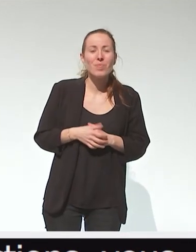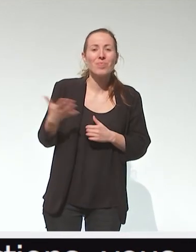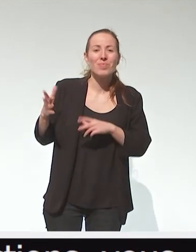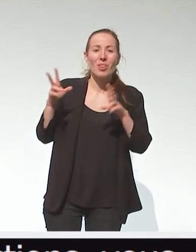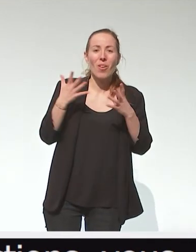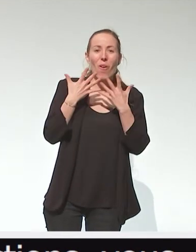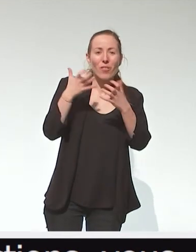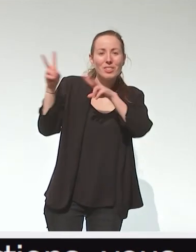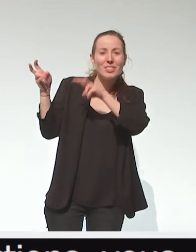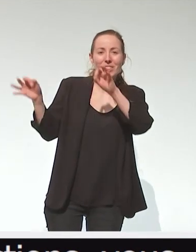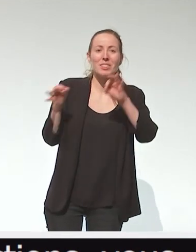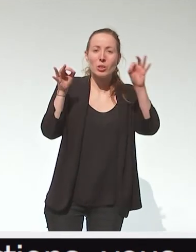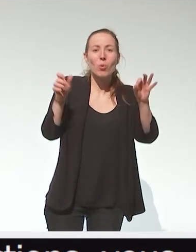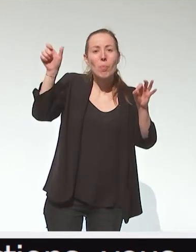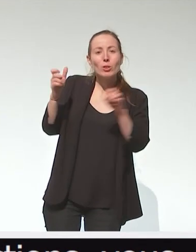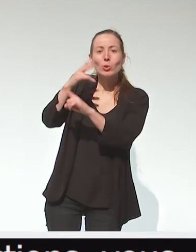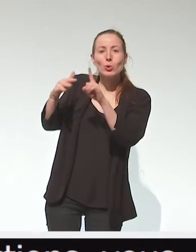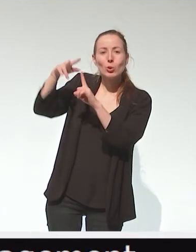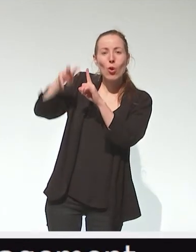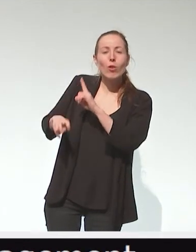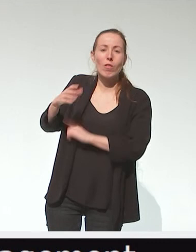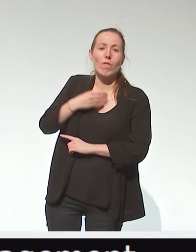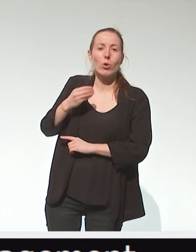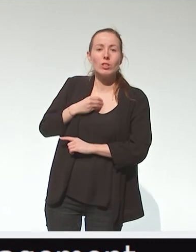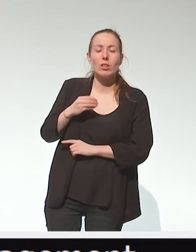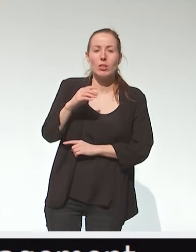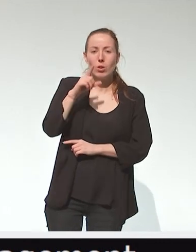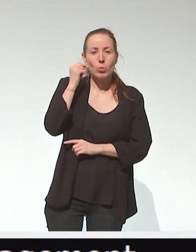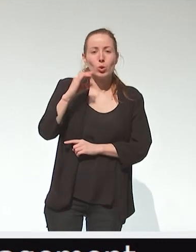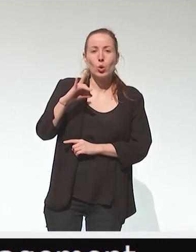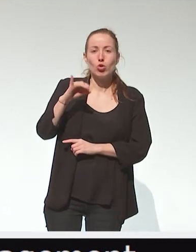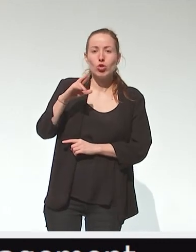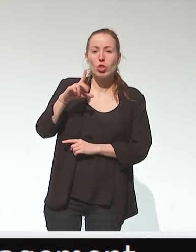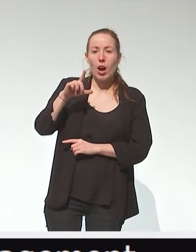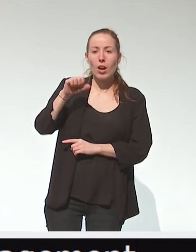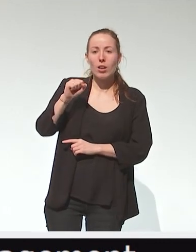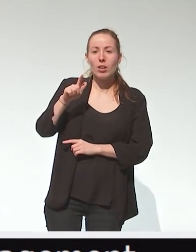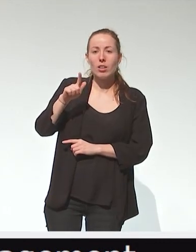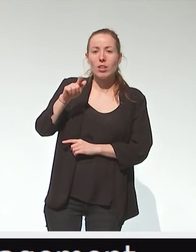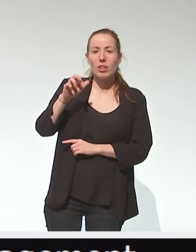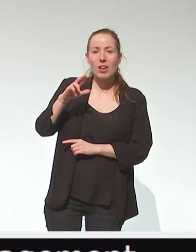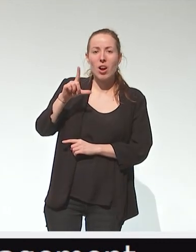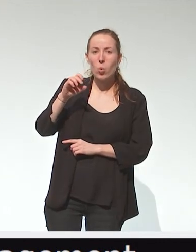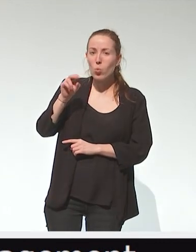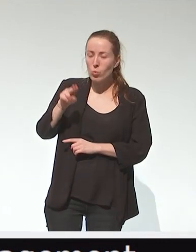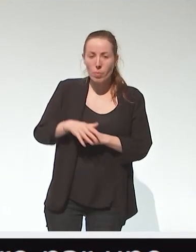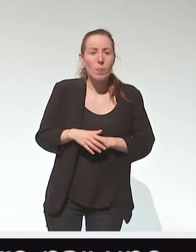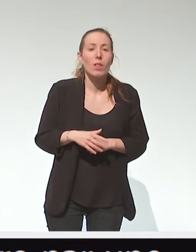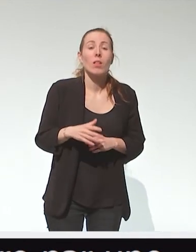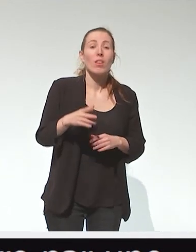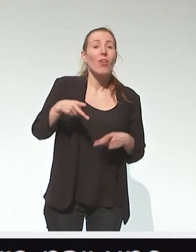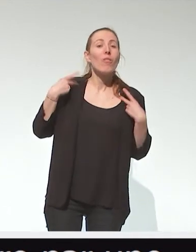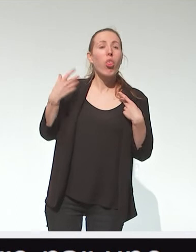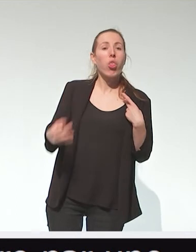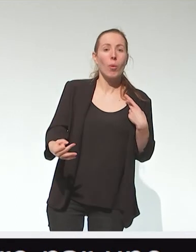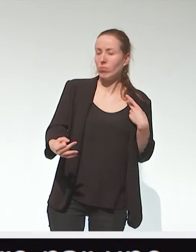business. I would like to close with Charles Gerdou, and a quote from Charles Gerdou. He says, "There is no such